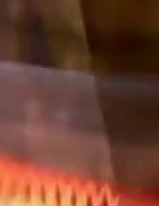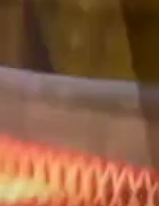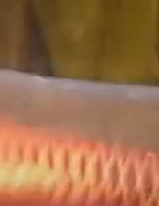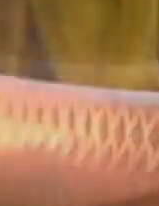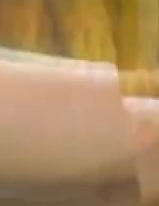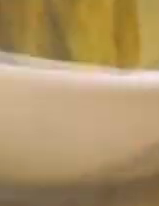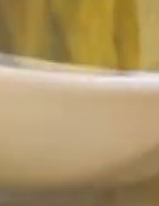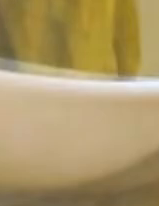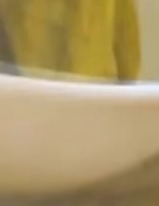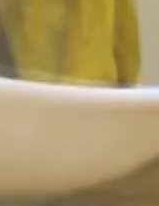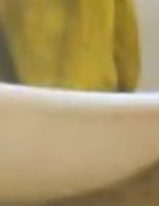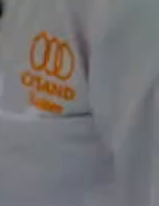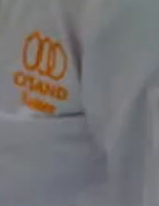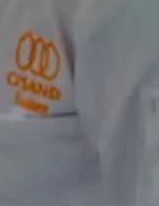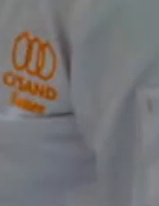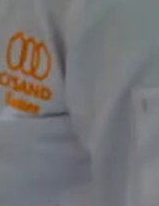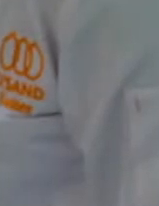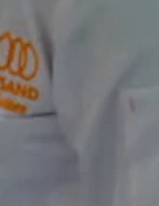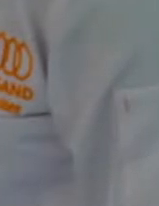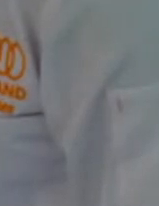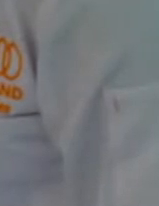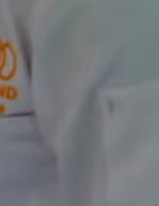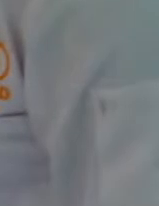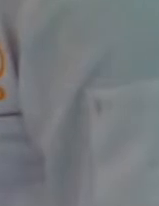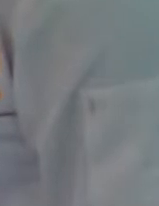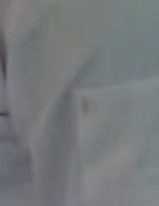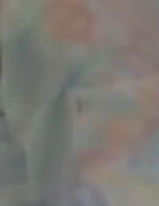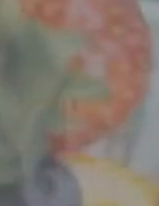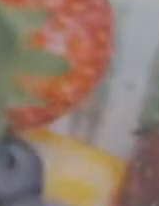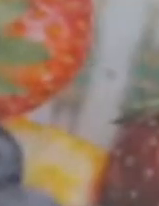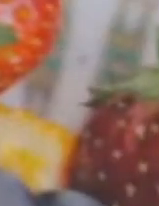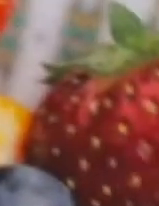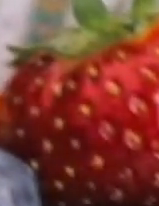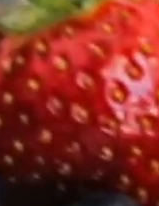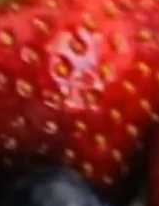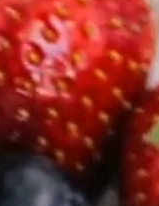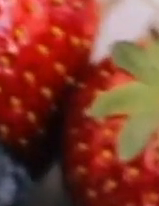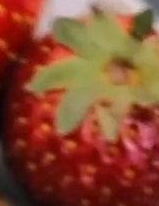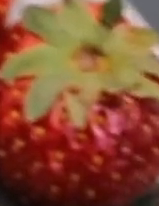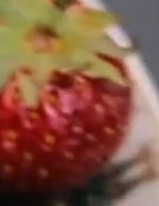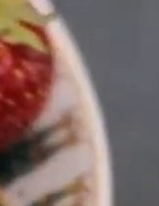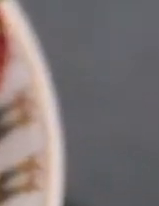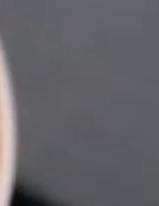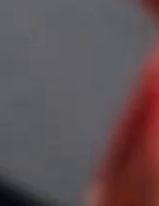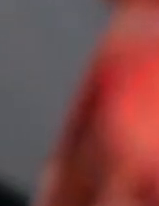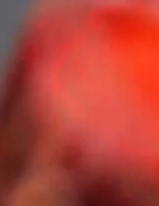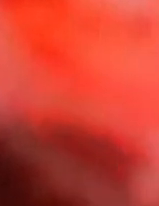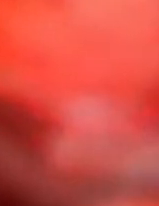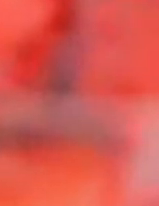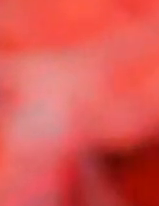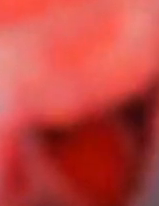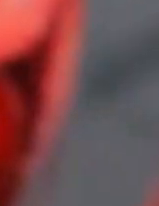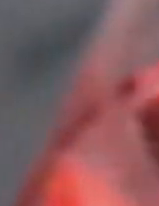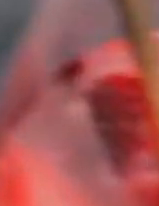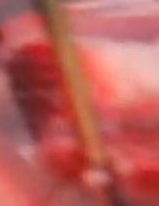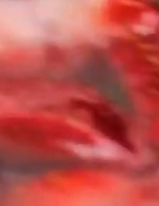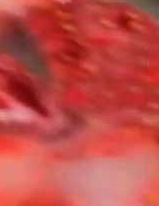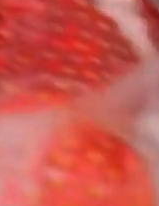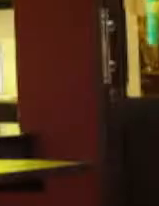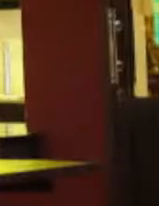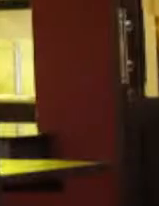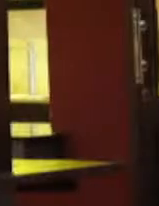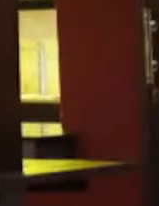local delicacies. Our chefs will serve you full-course meals for a truly out-of-this-world culinary